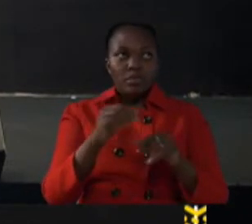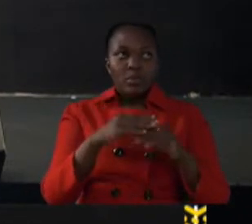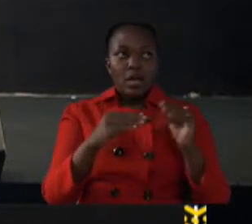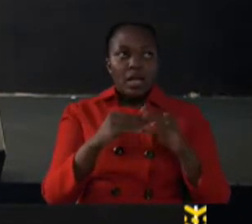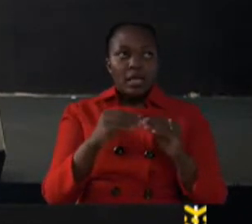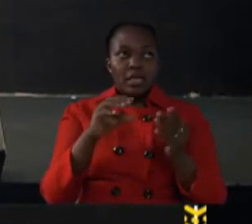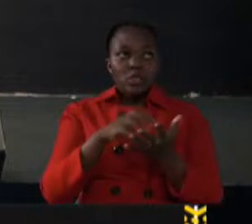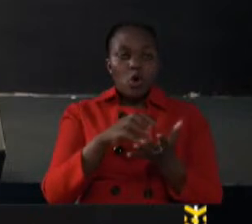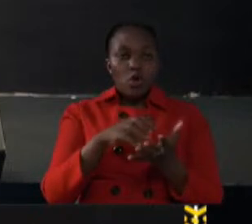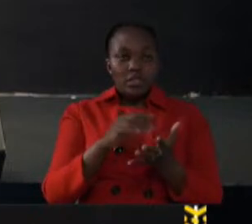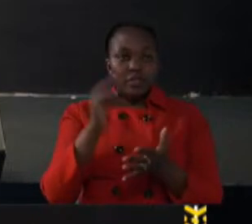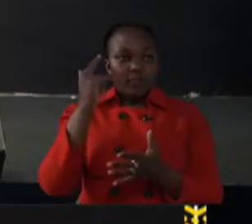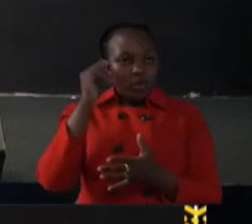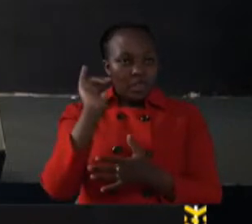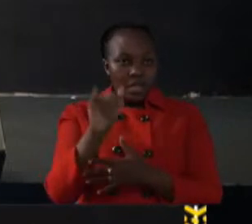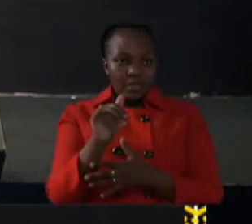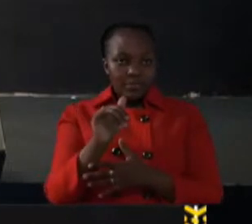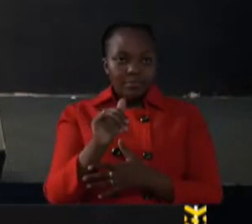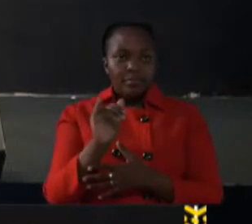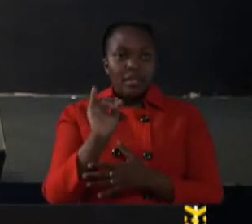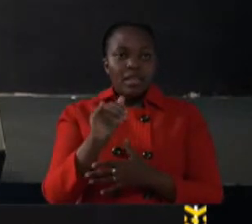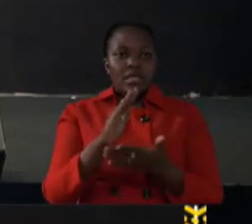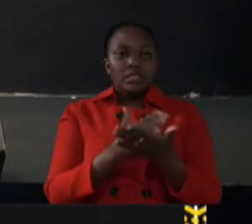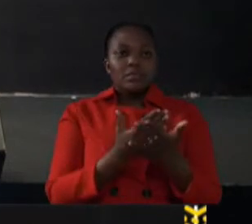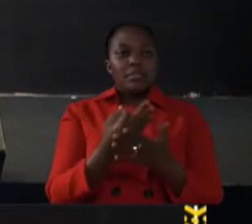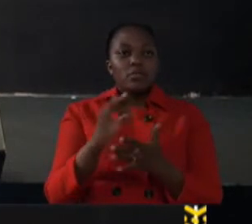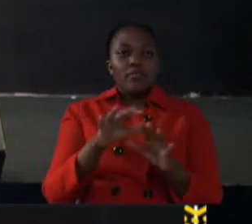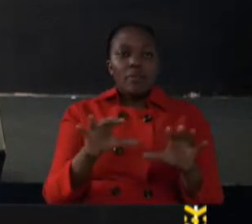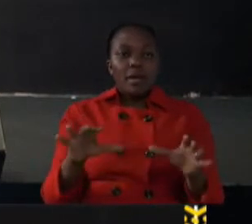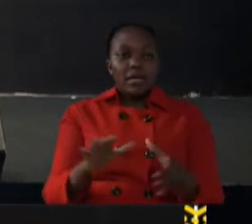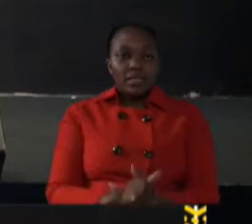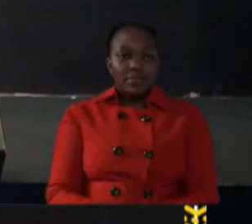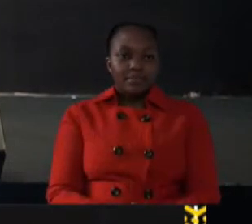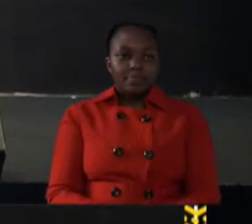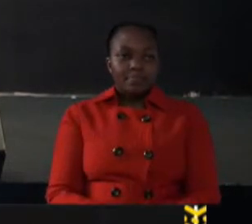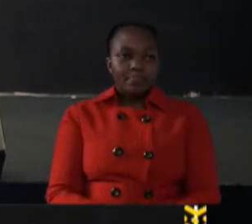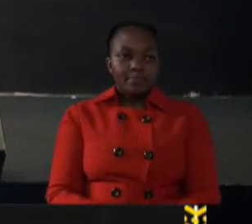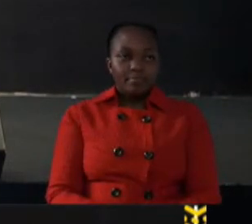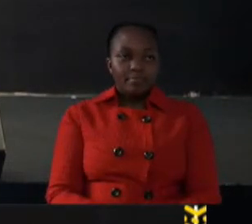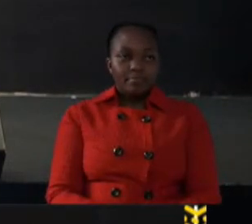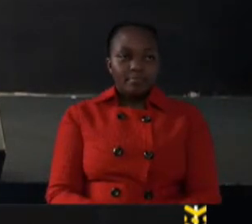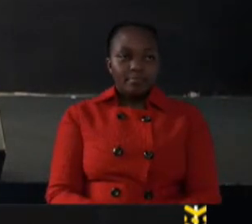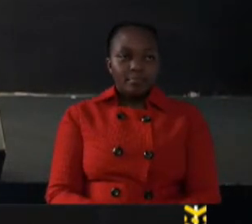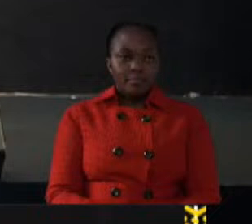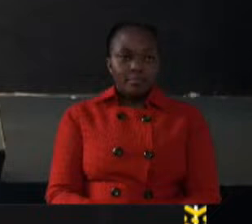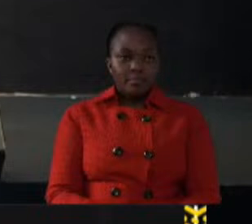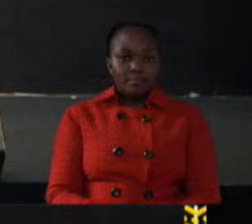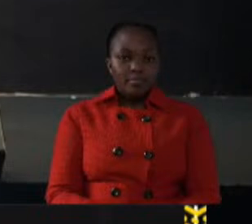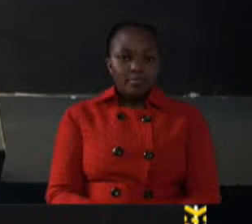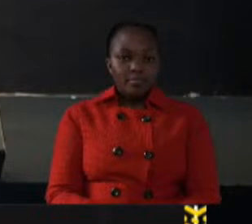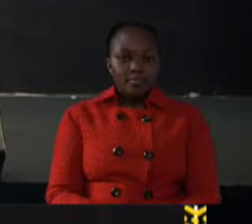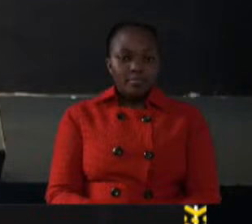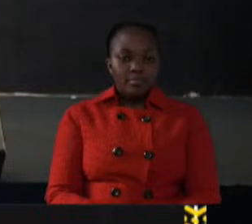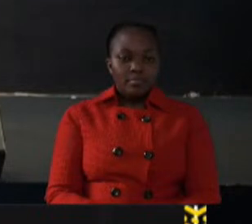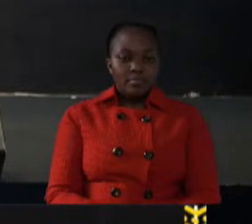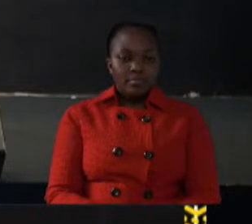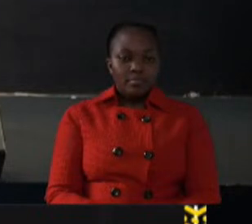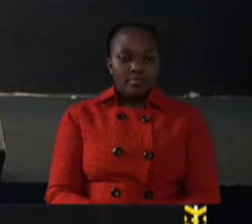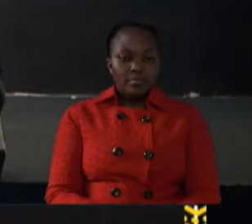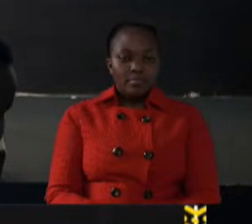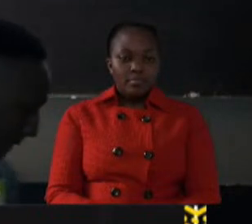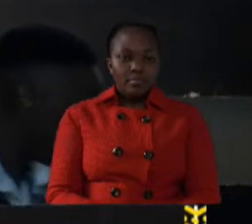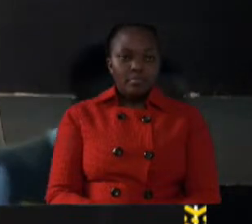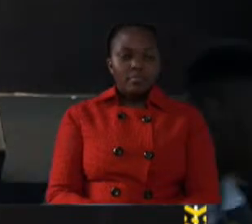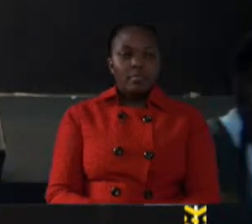around the casting process as well. That is also part of marketing on TikTok. Let's go to the production, bit. I think